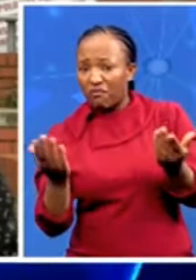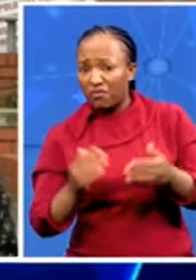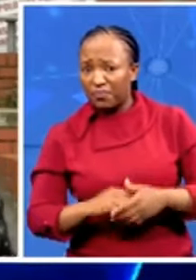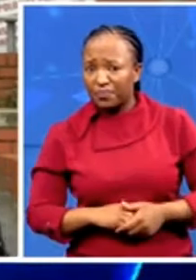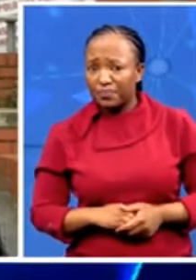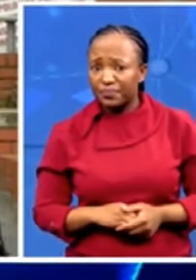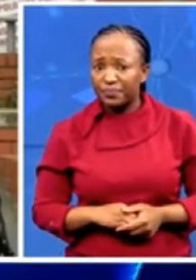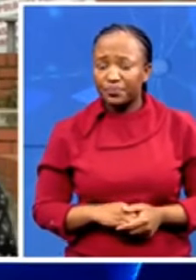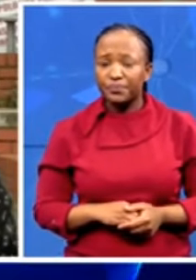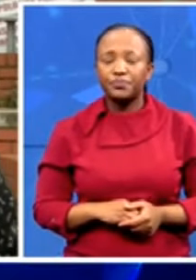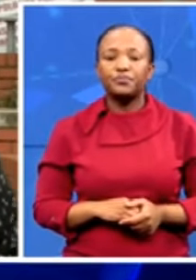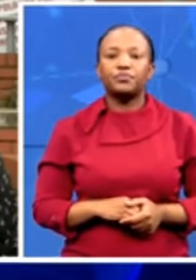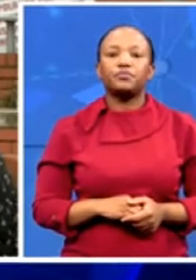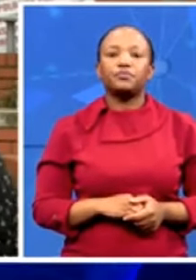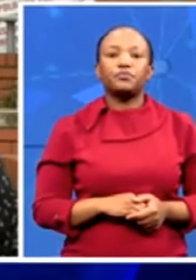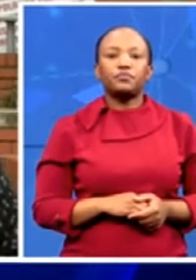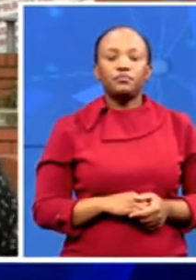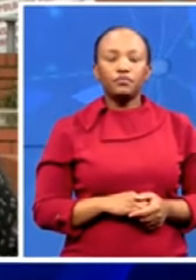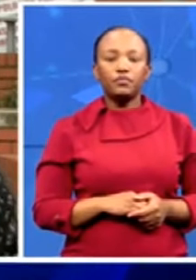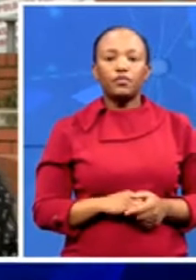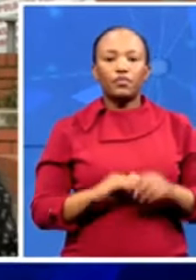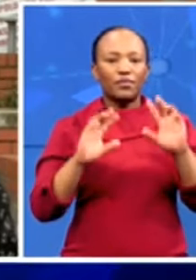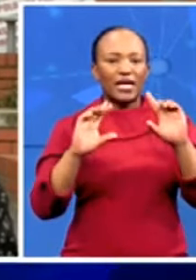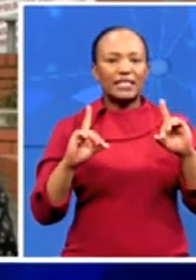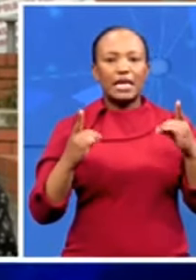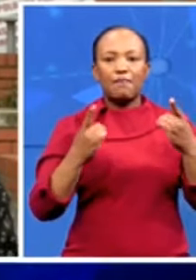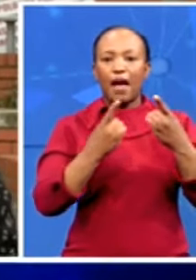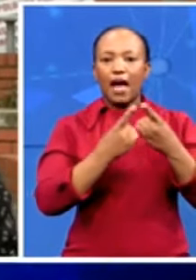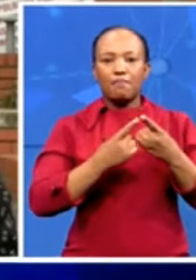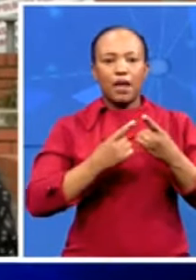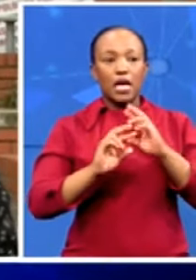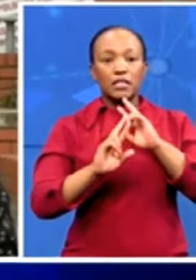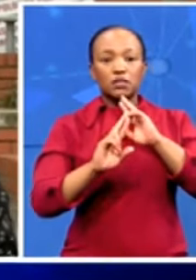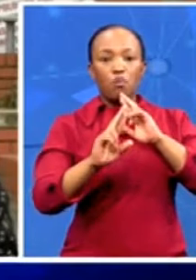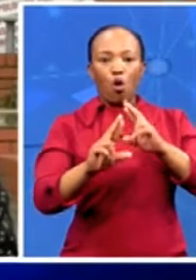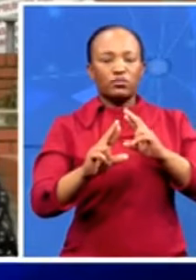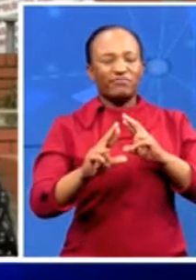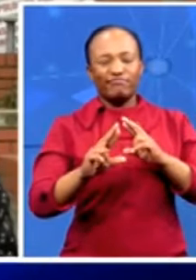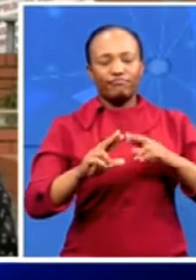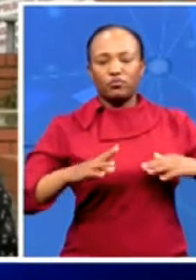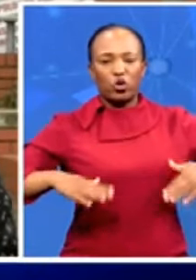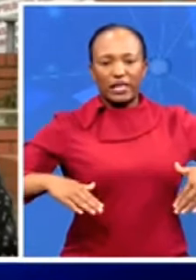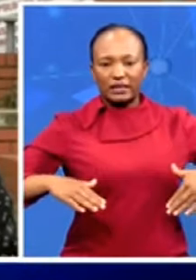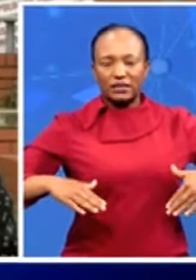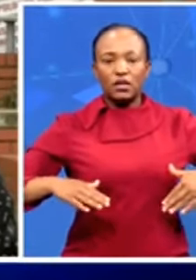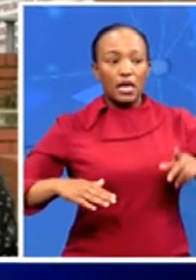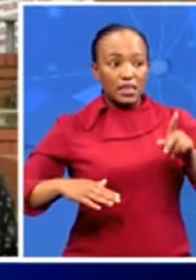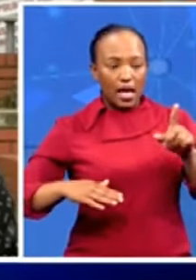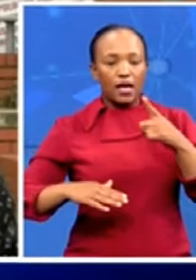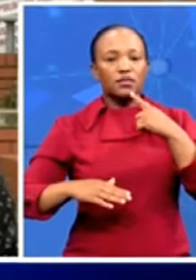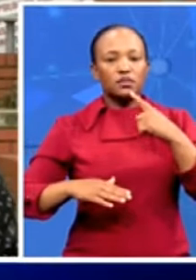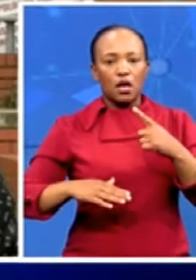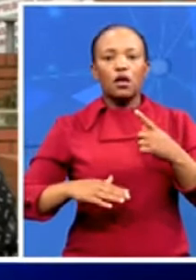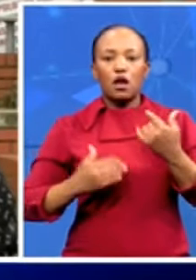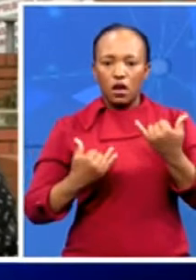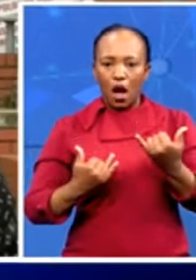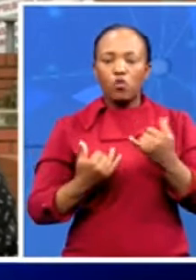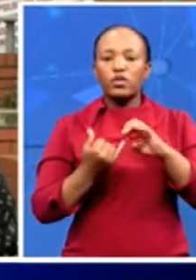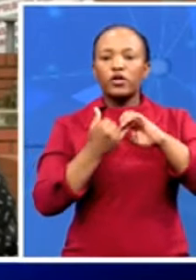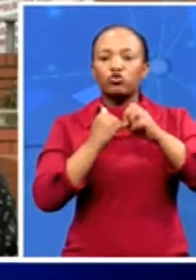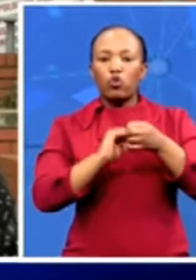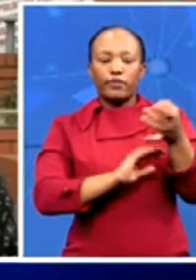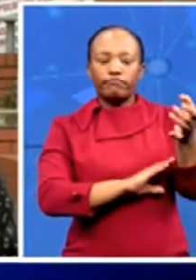Well, the department has not responded yet, but they are saying that they are trying to recruit more nurses and professional nurses in particular,